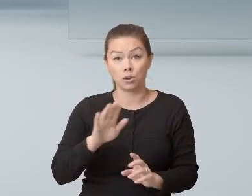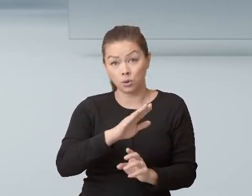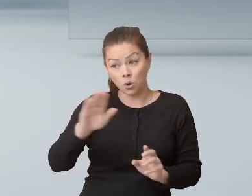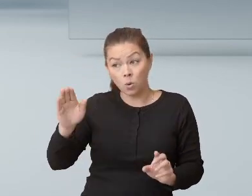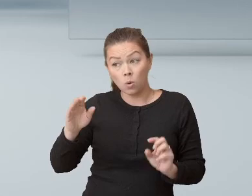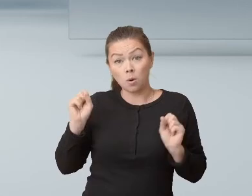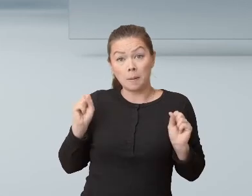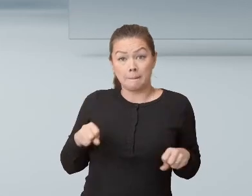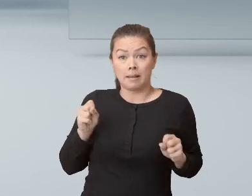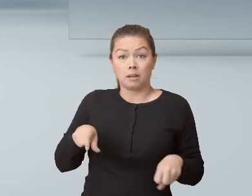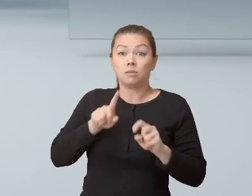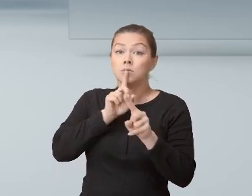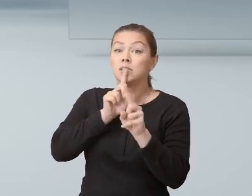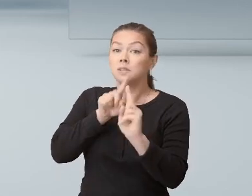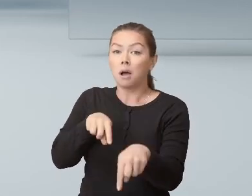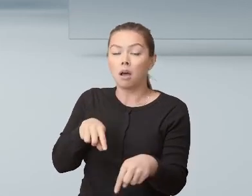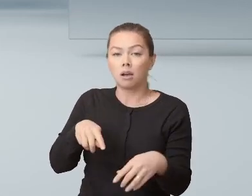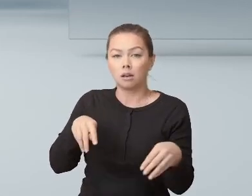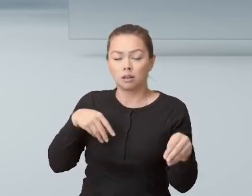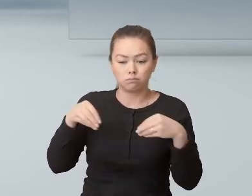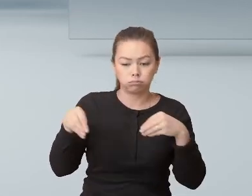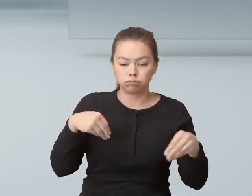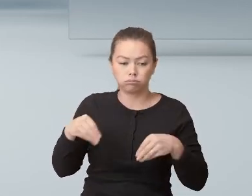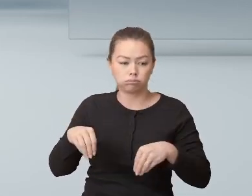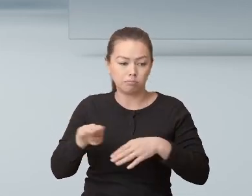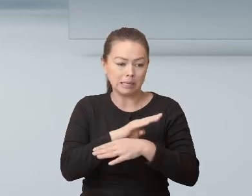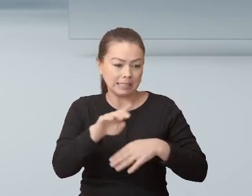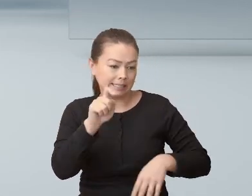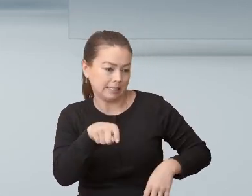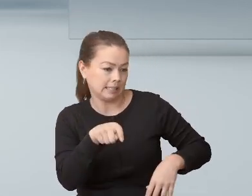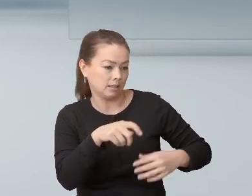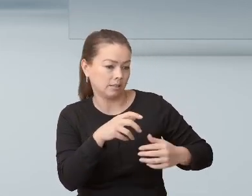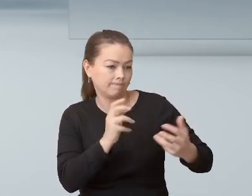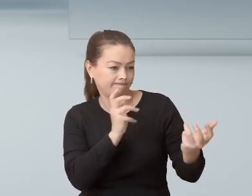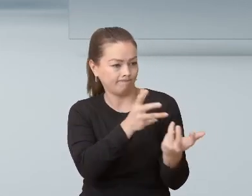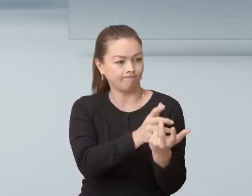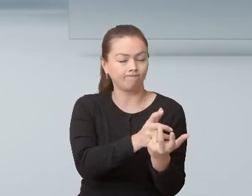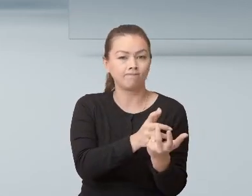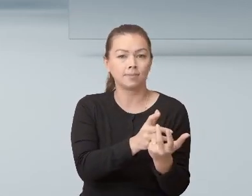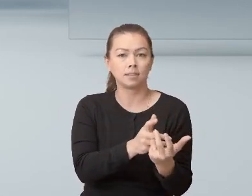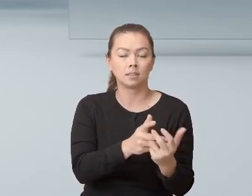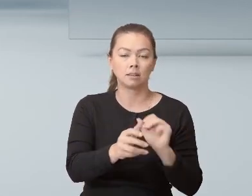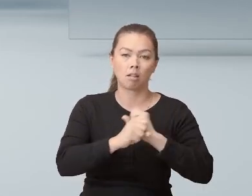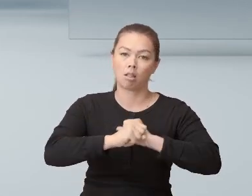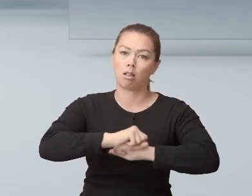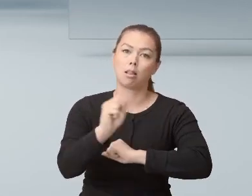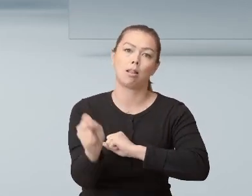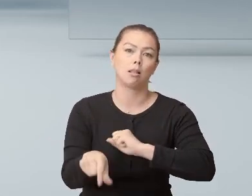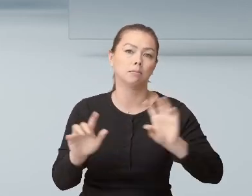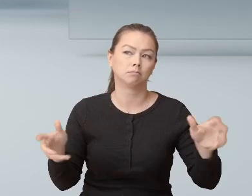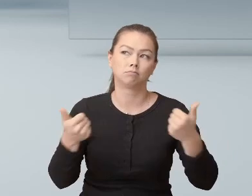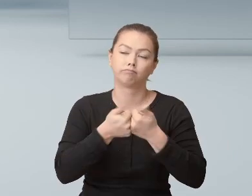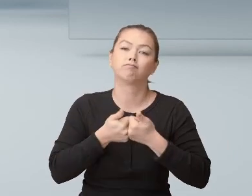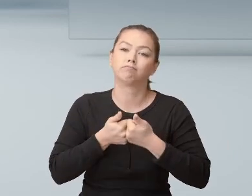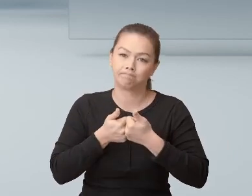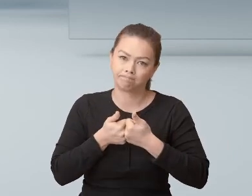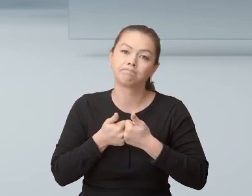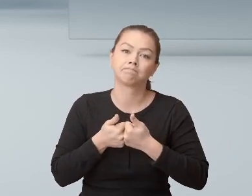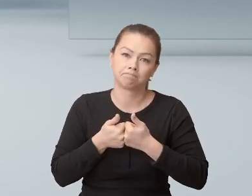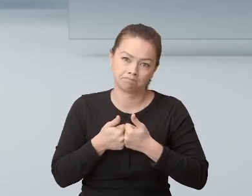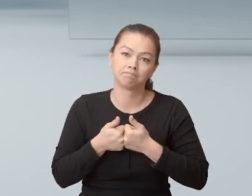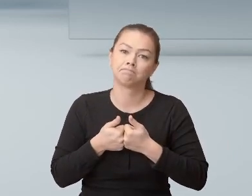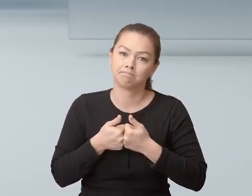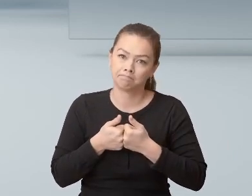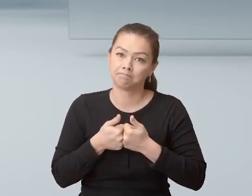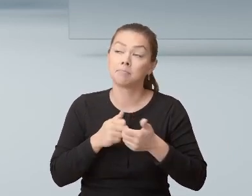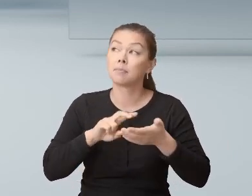needs of the business in a short period of time becomes more challenging, right? It becomes a challenge to push this in to